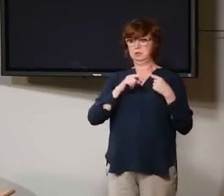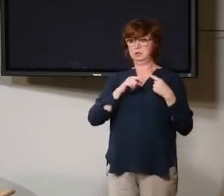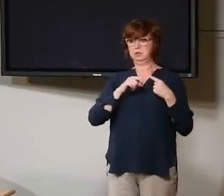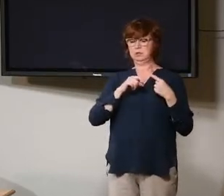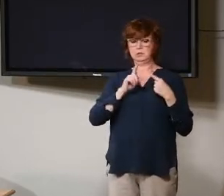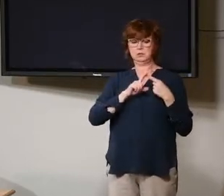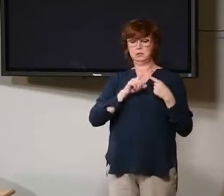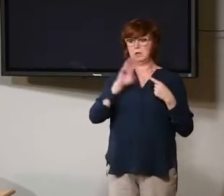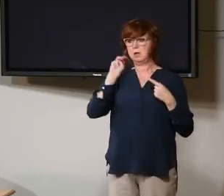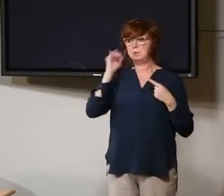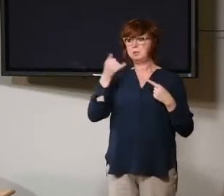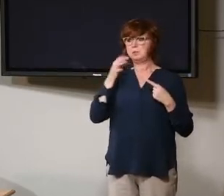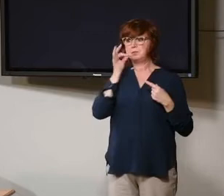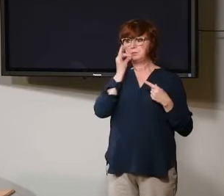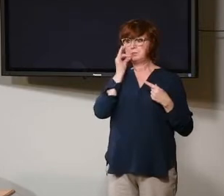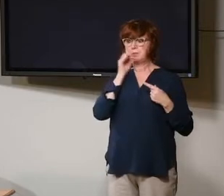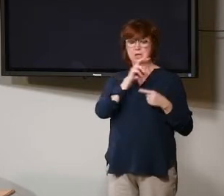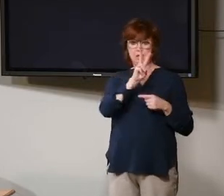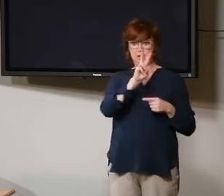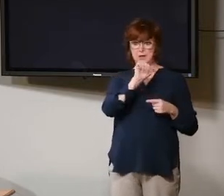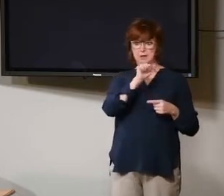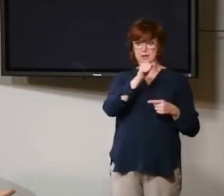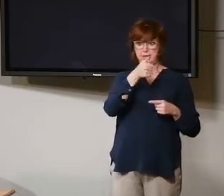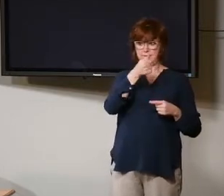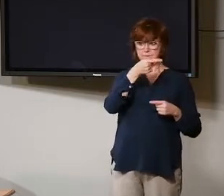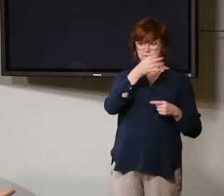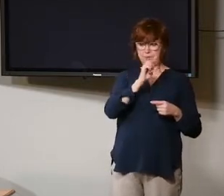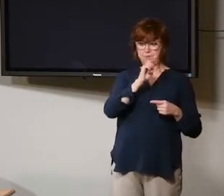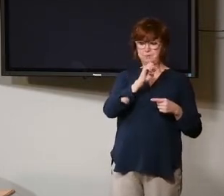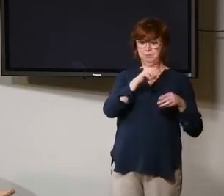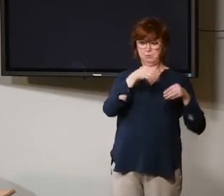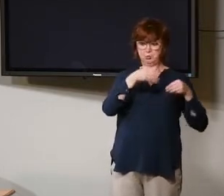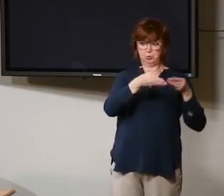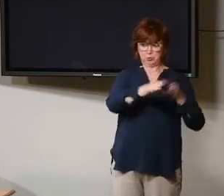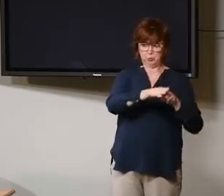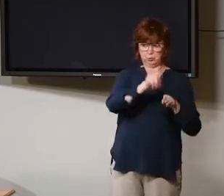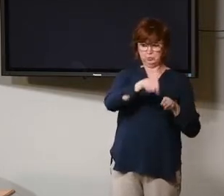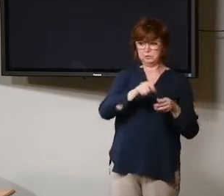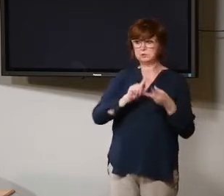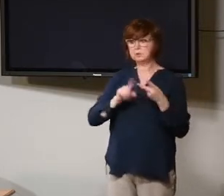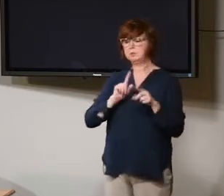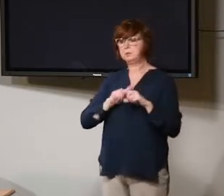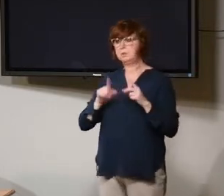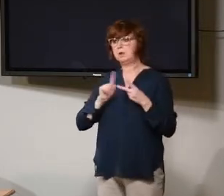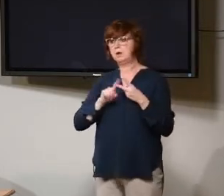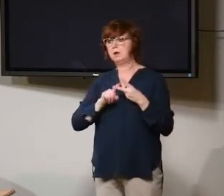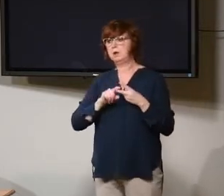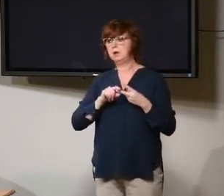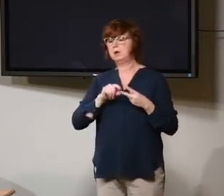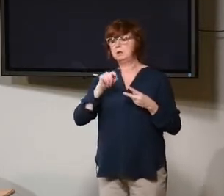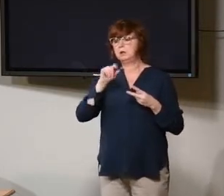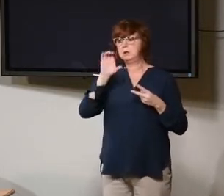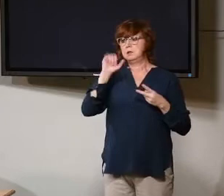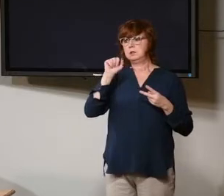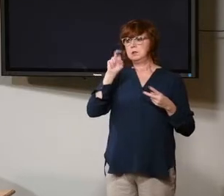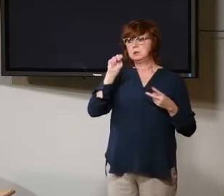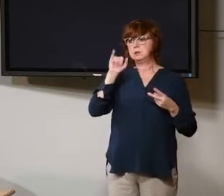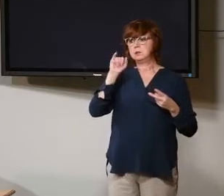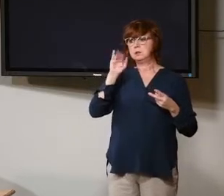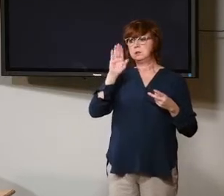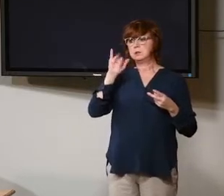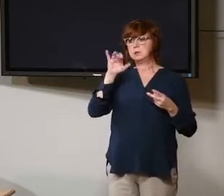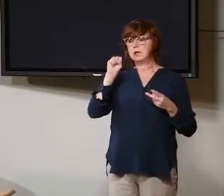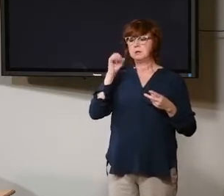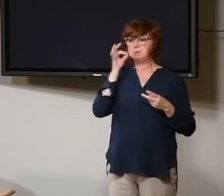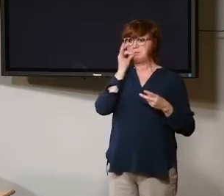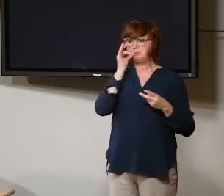that vaping shops will have to Right. be closing, but why cannabis? Well, one of there's still vaping supplies that would be available at convenience stores, I